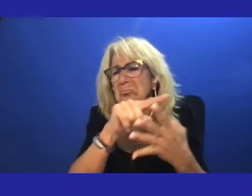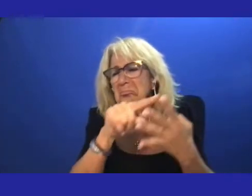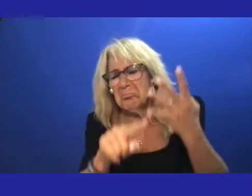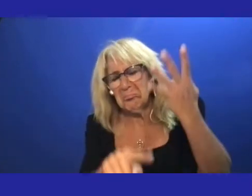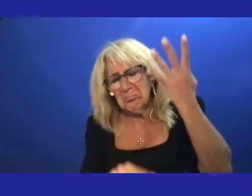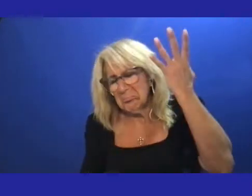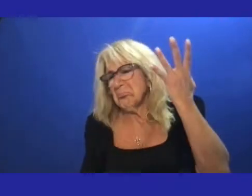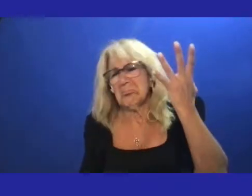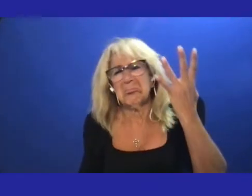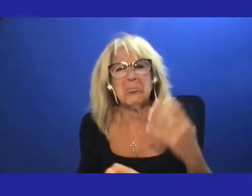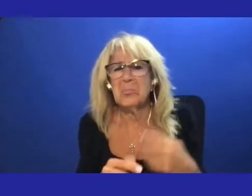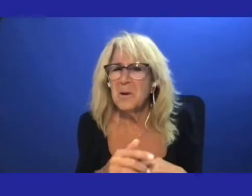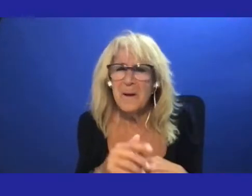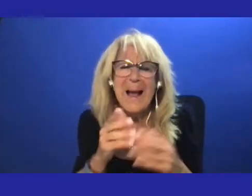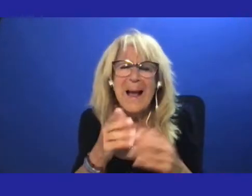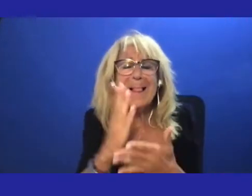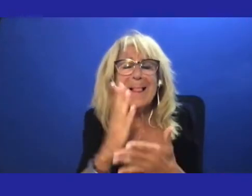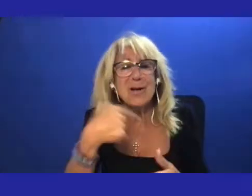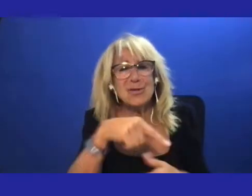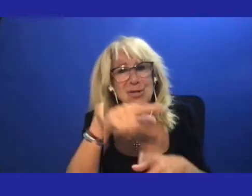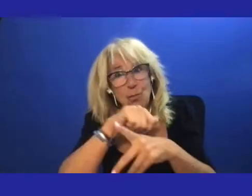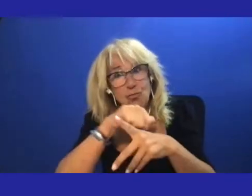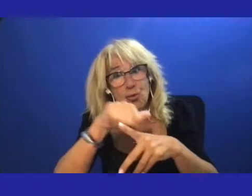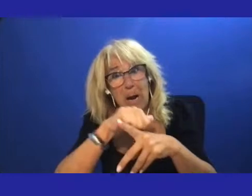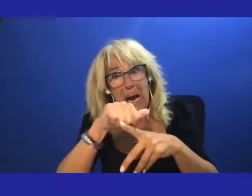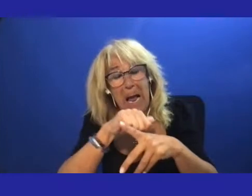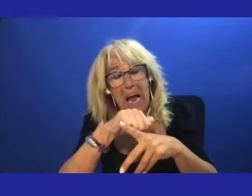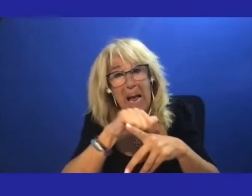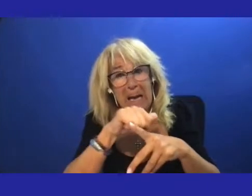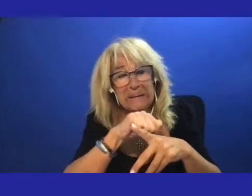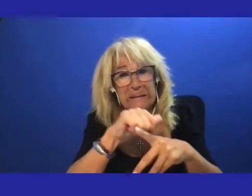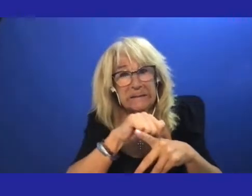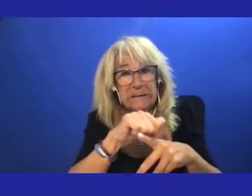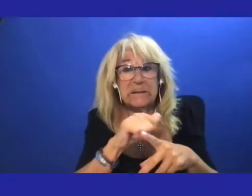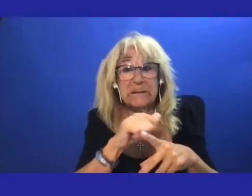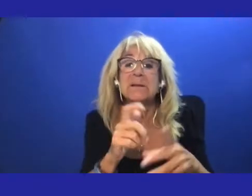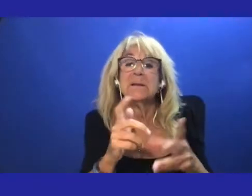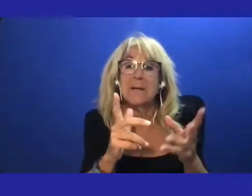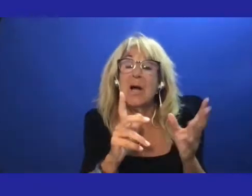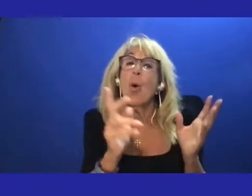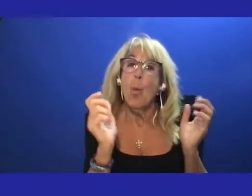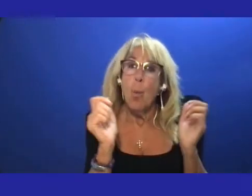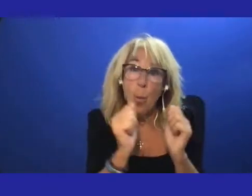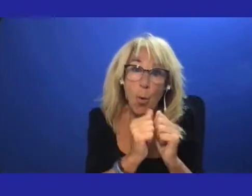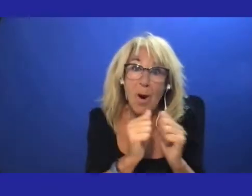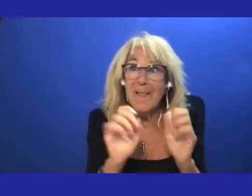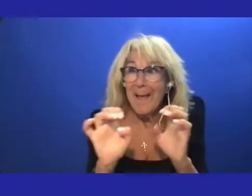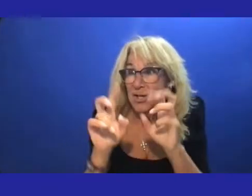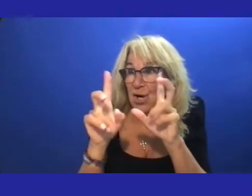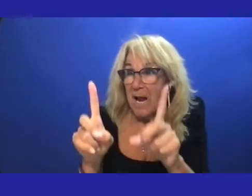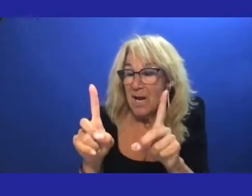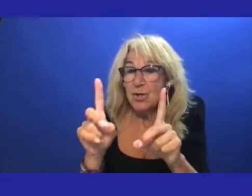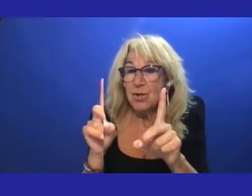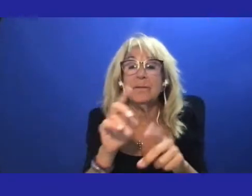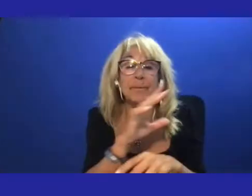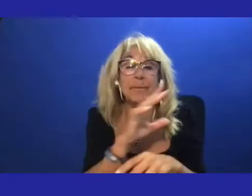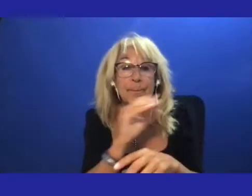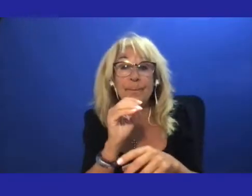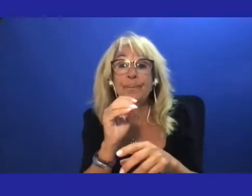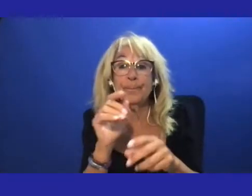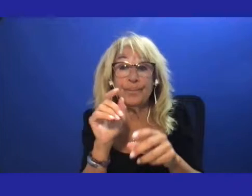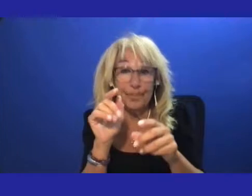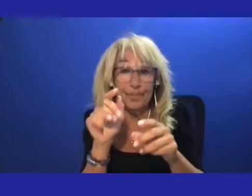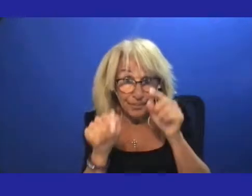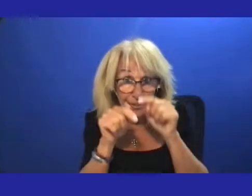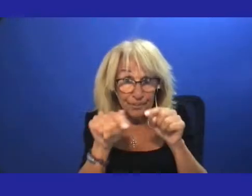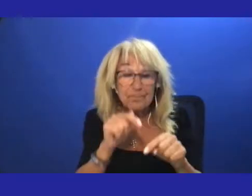gamut, and that allows us to practice interprofessionally within the educational setting so that we can then allow them to go back into their clinical environments